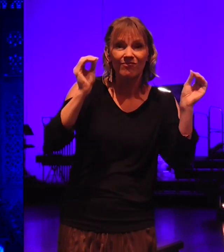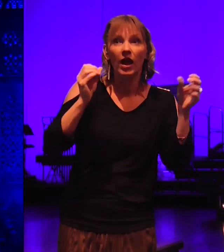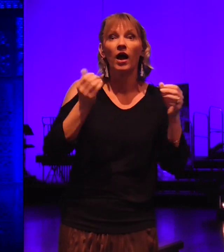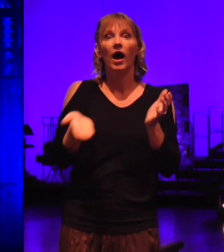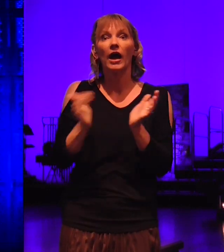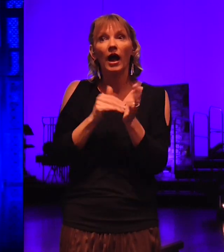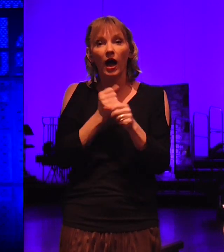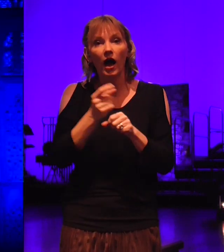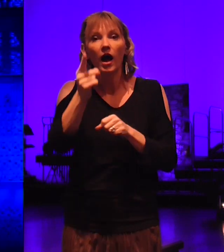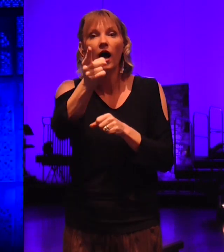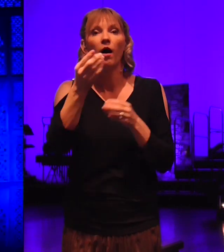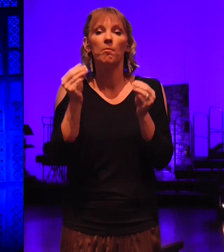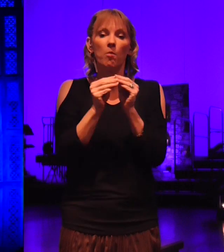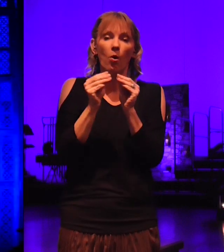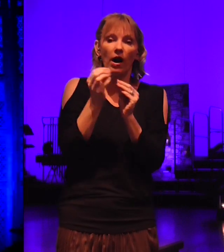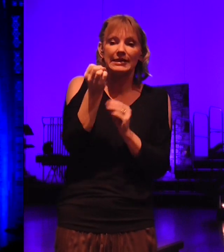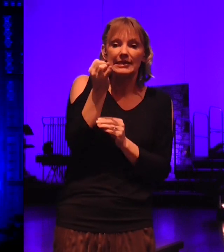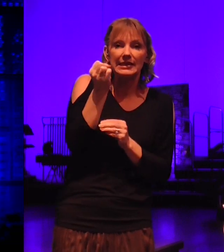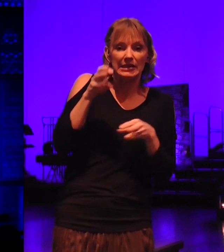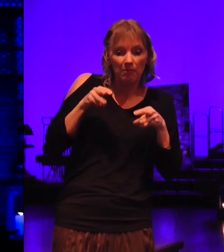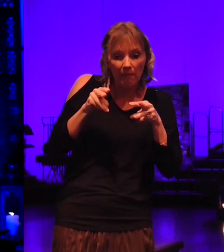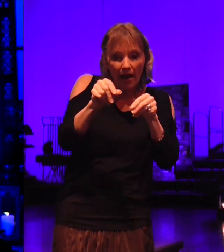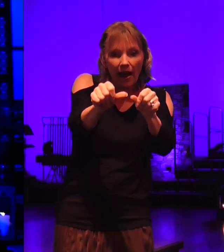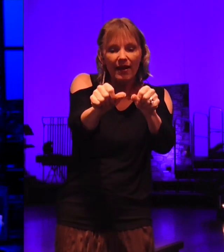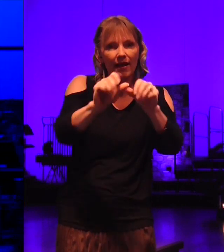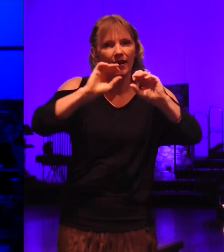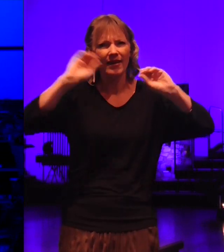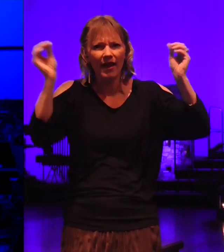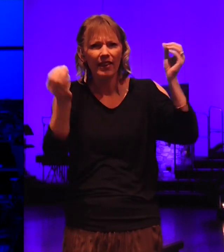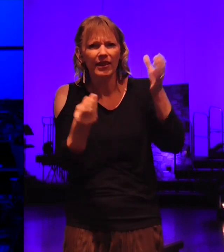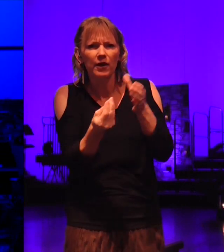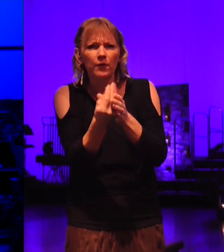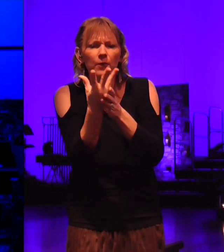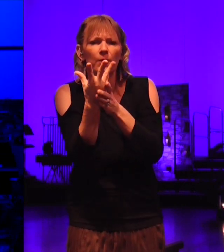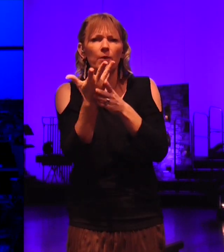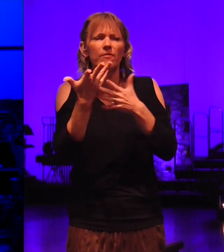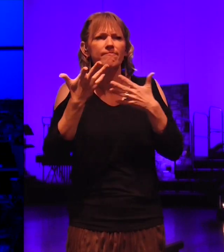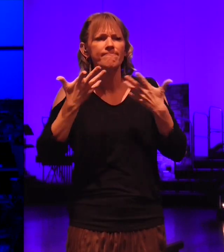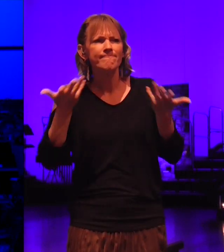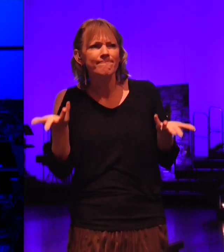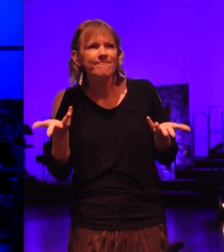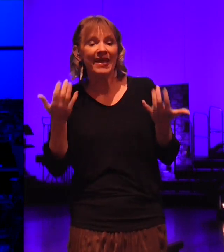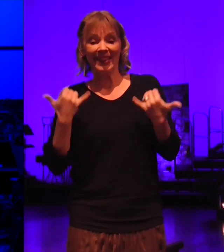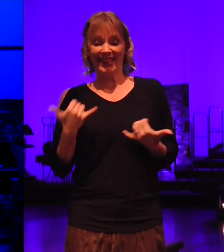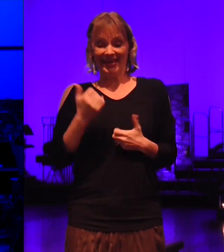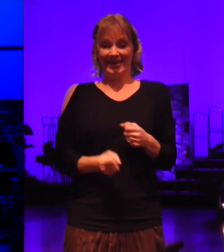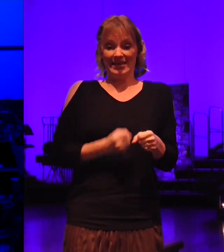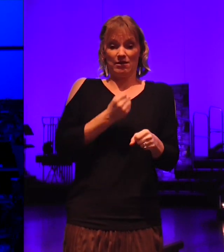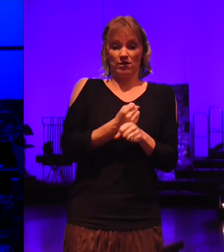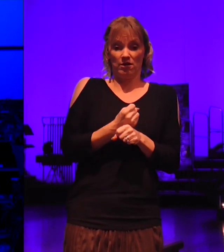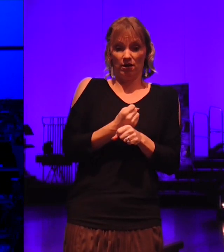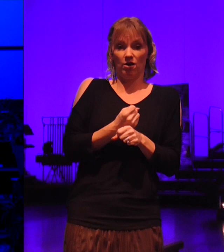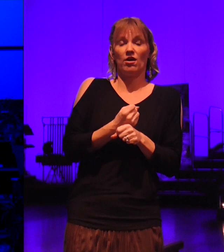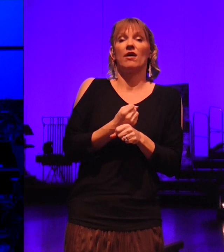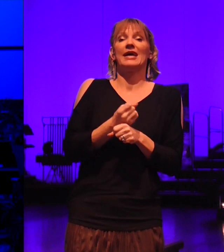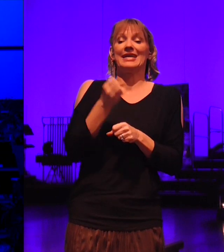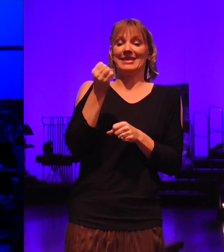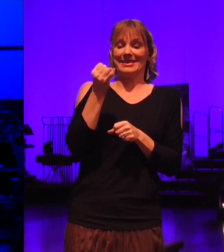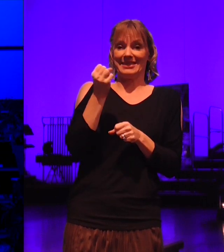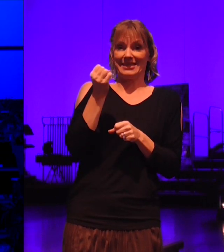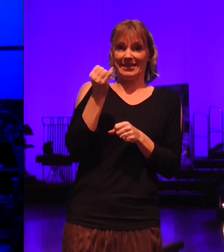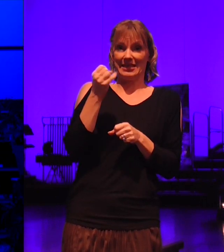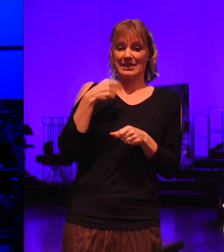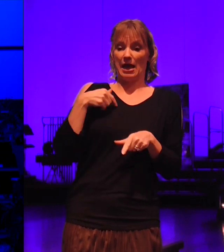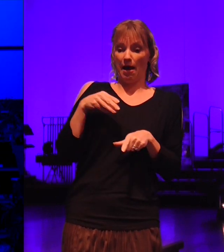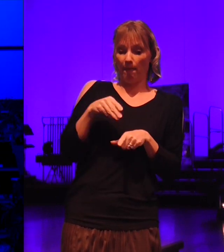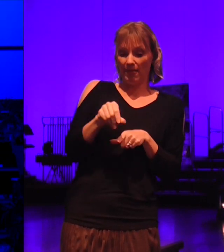planted more seeds and nothing grew. And then this year I planted some seeds and they